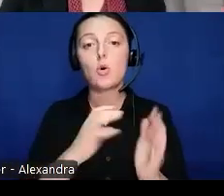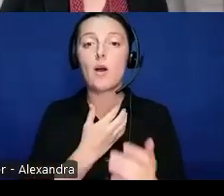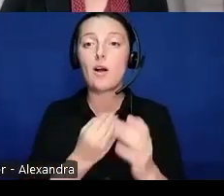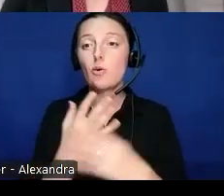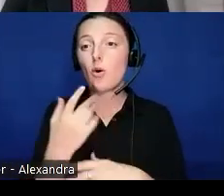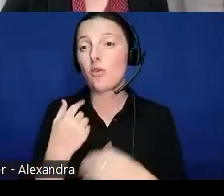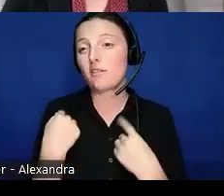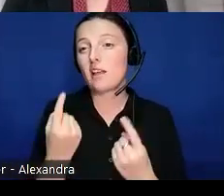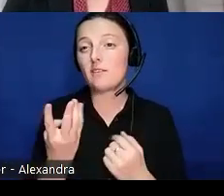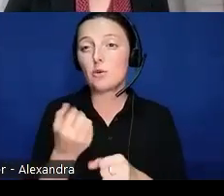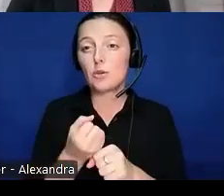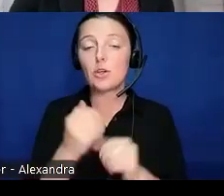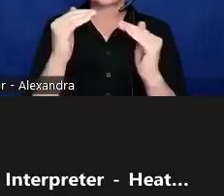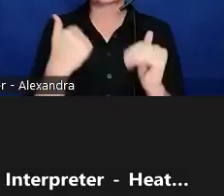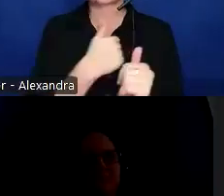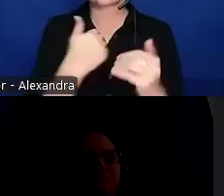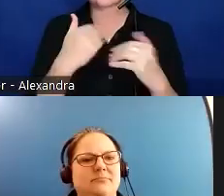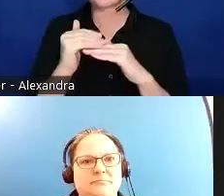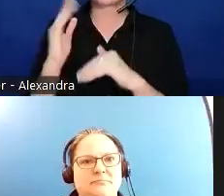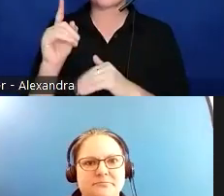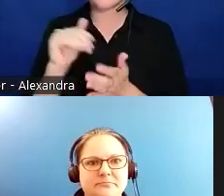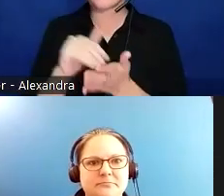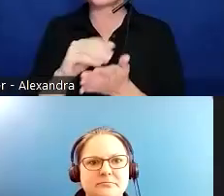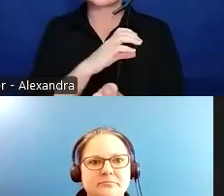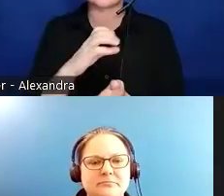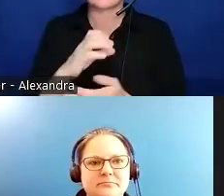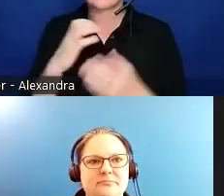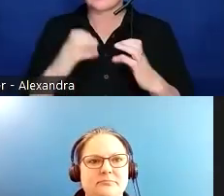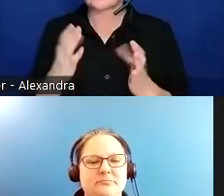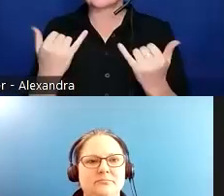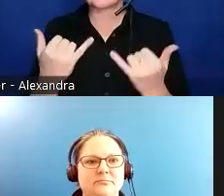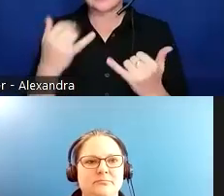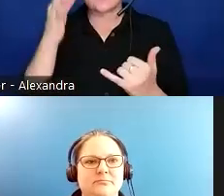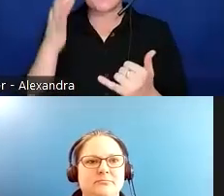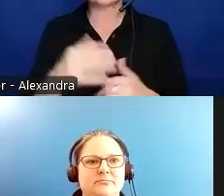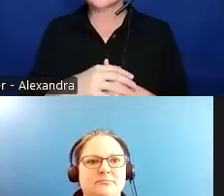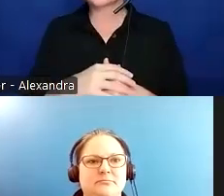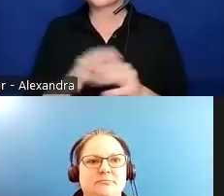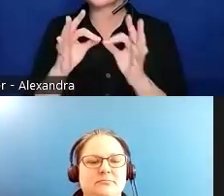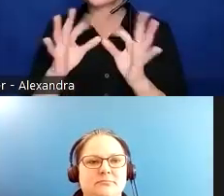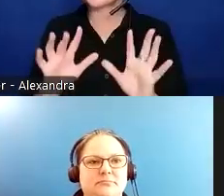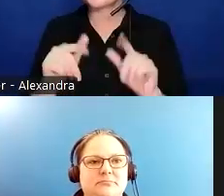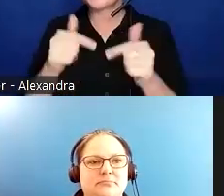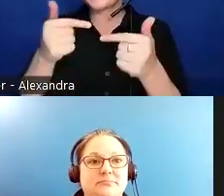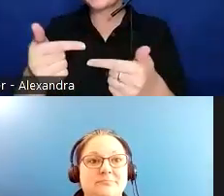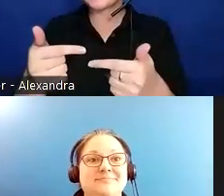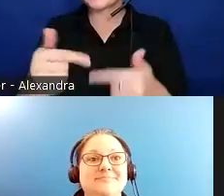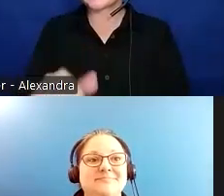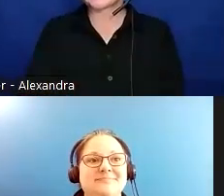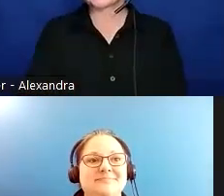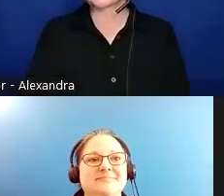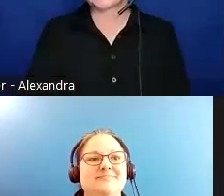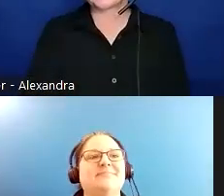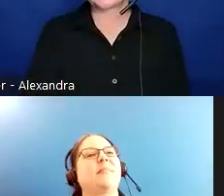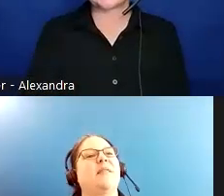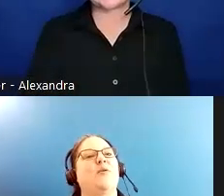surpassed 1,000 clients now that we've served. We've given out over 150 Narcan